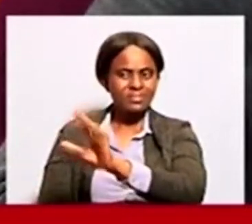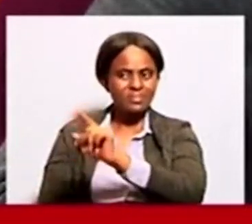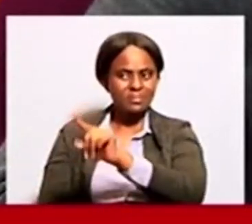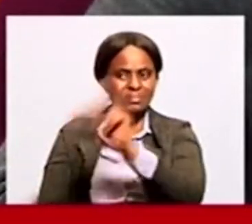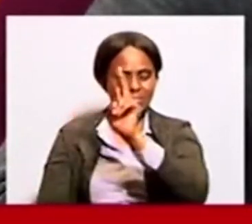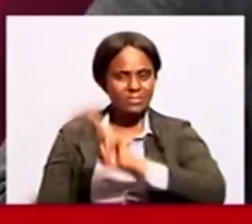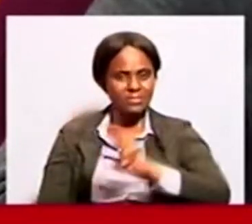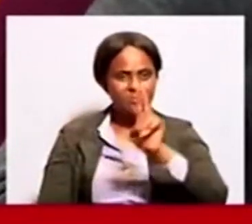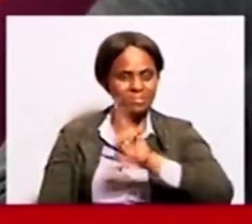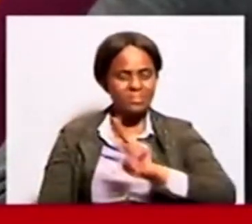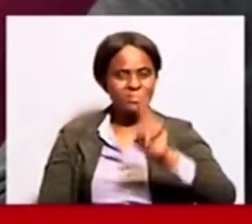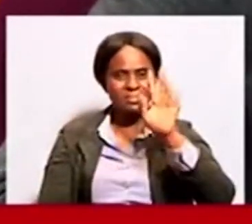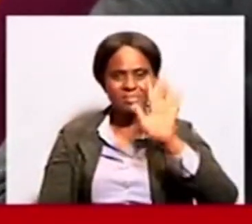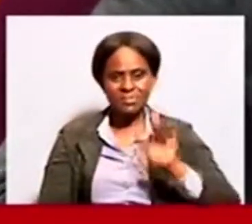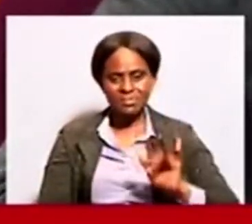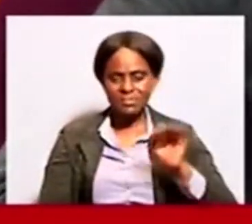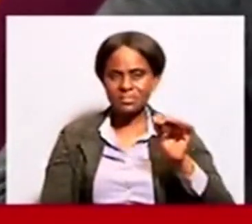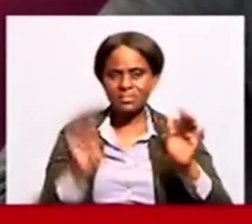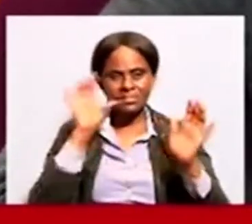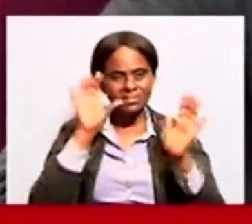using color pictures.